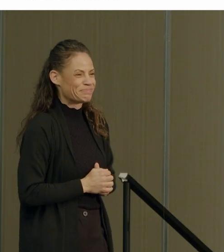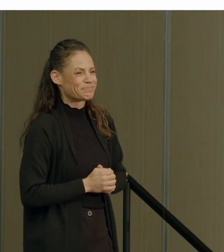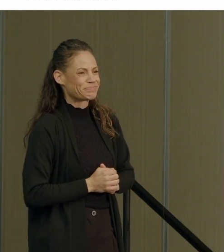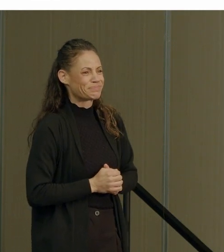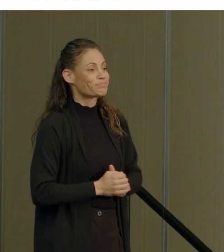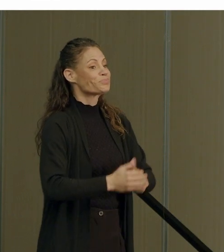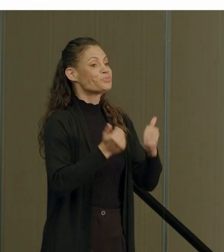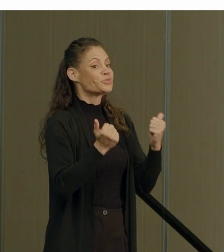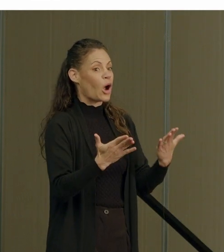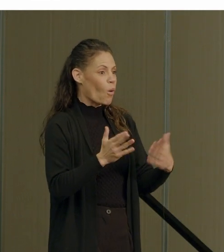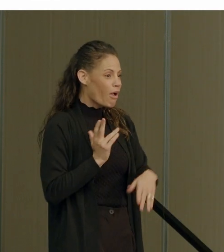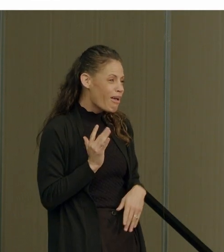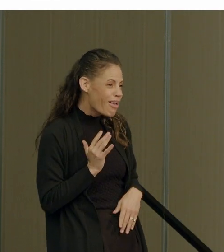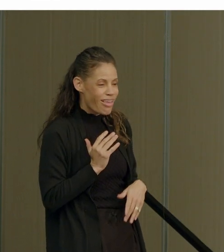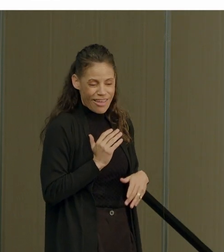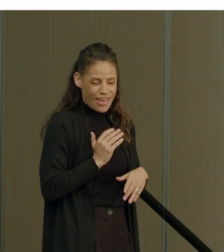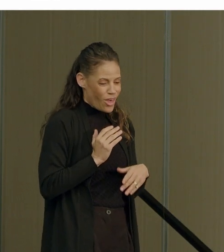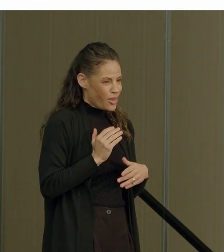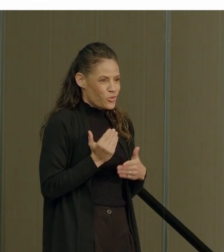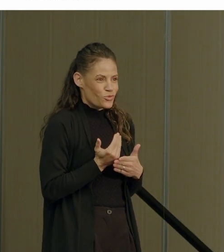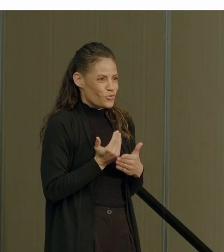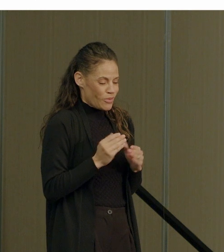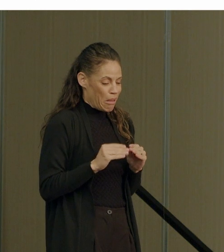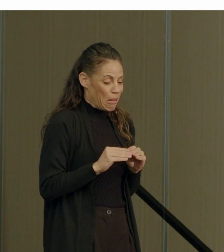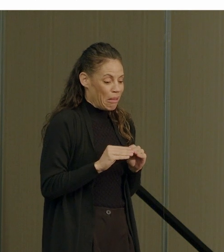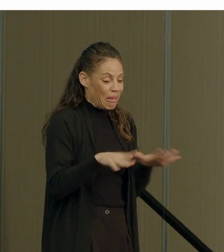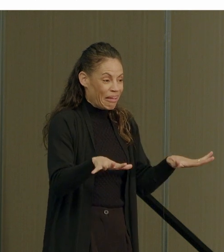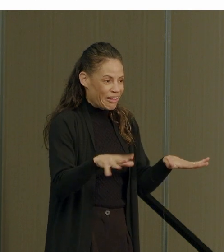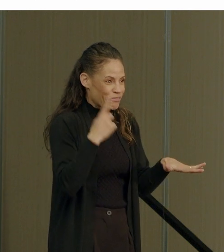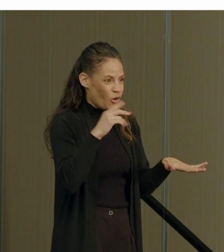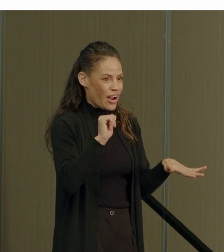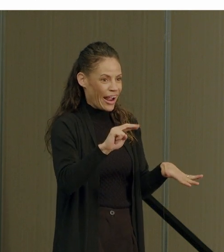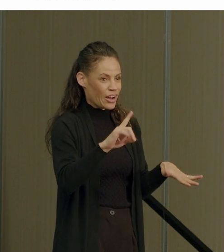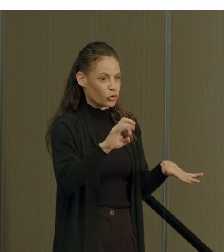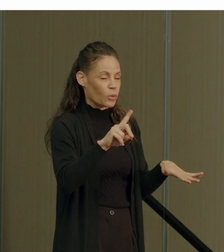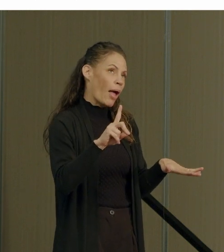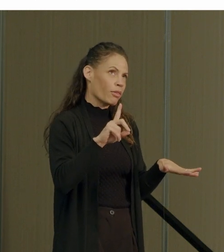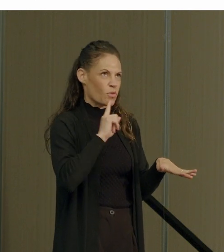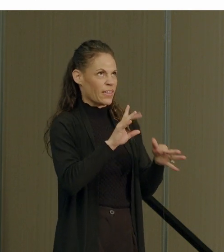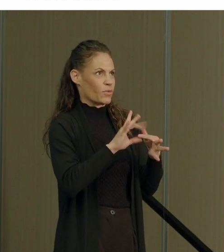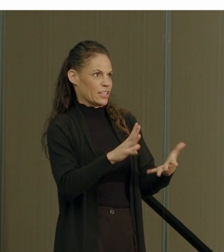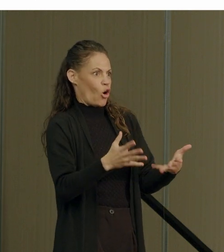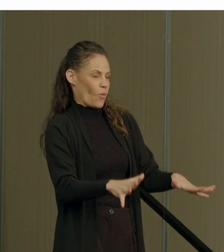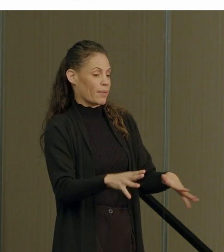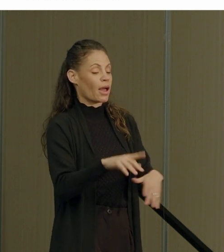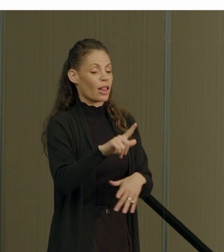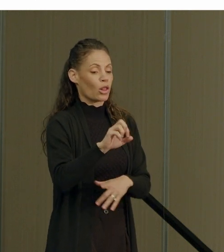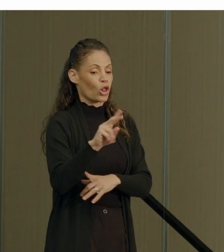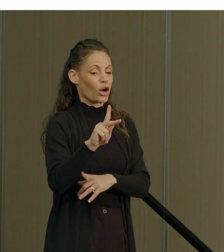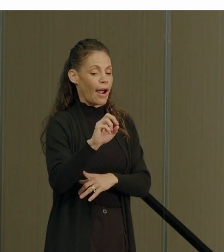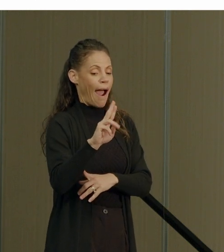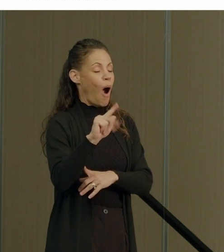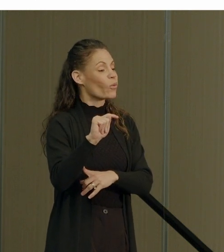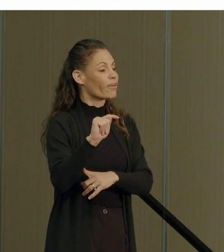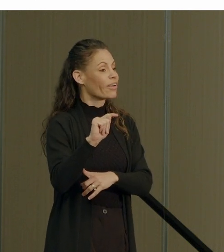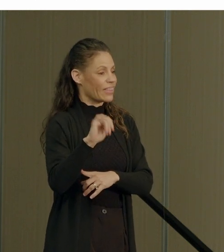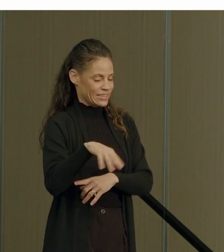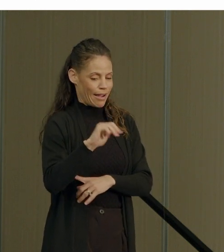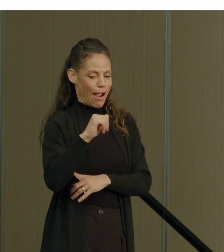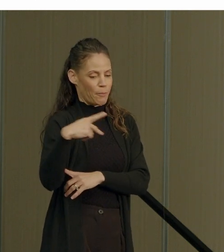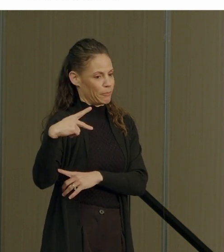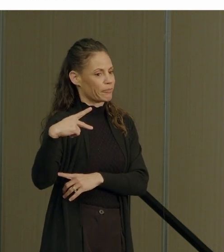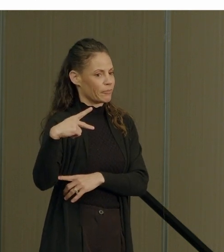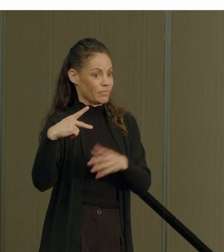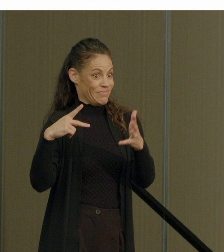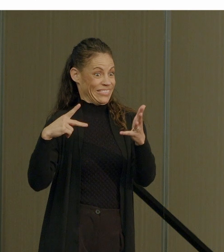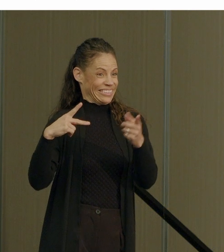So, some cool things we've got coming in Android or already out. Lookout is our app to help